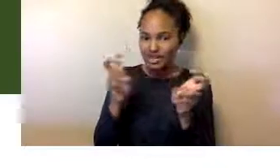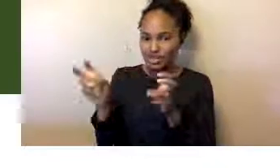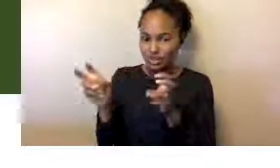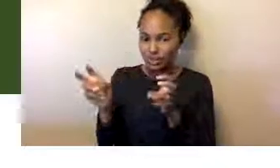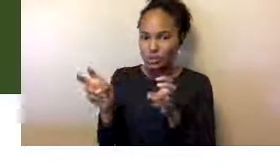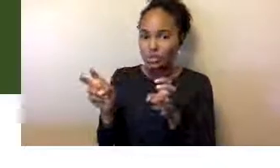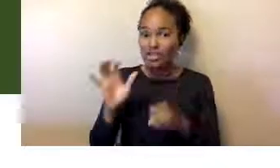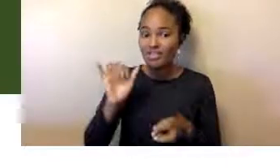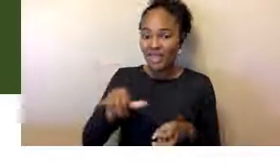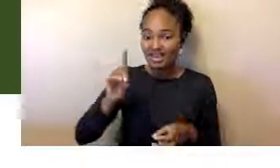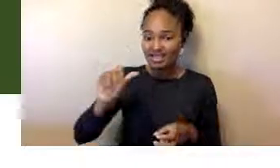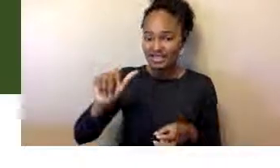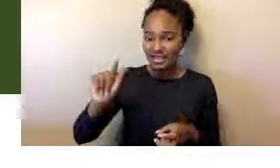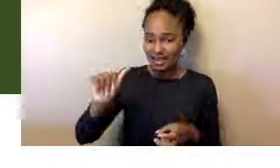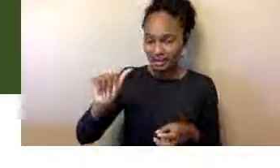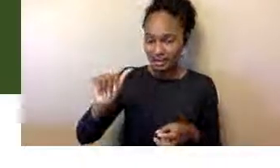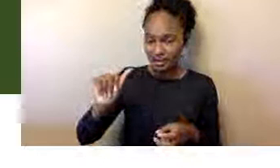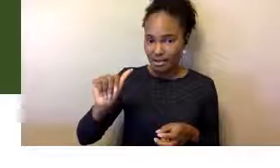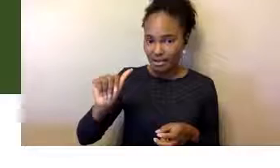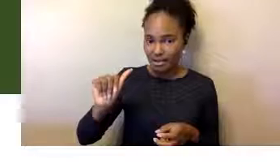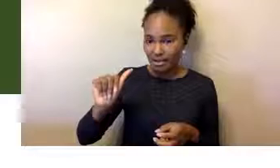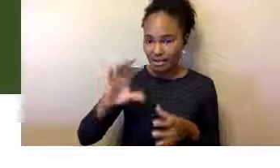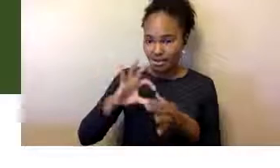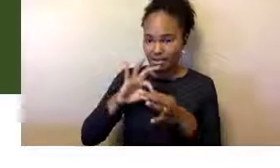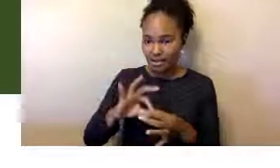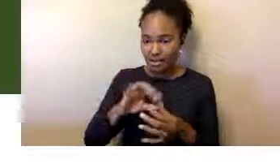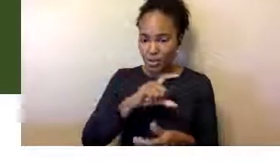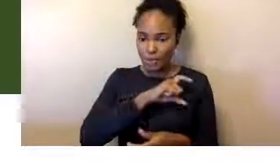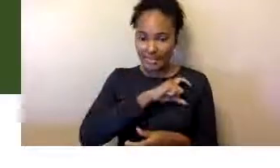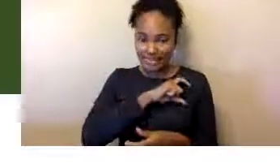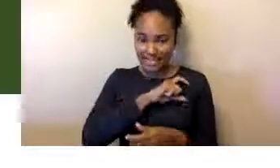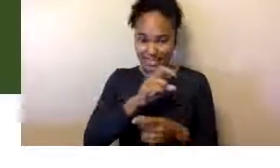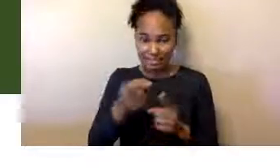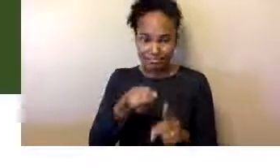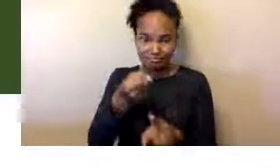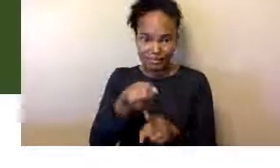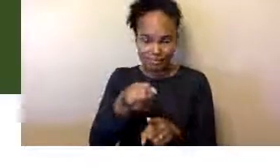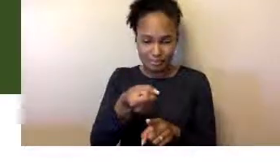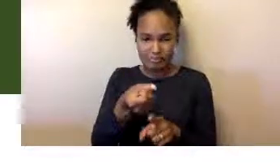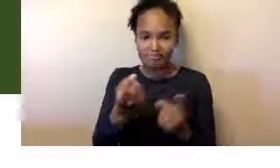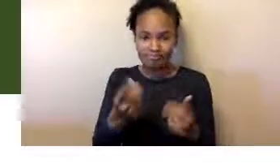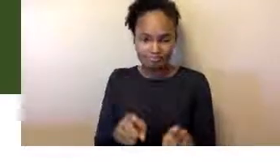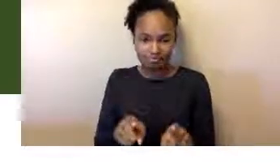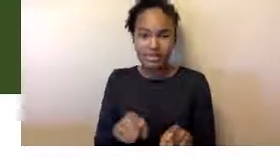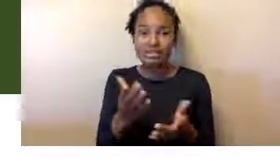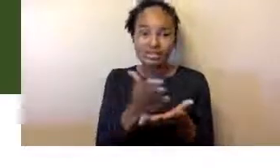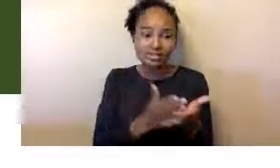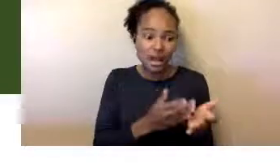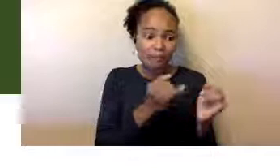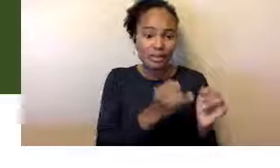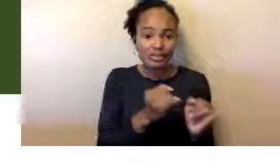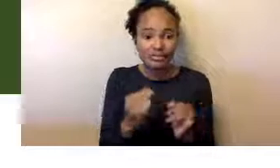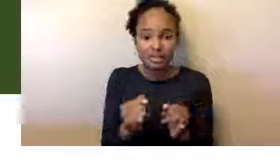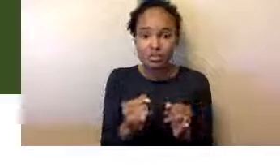the data around police incidents where individuals are either injured